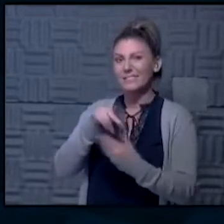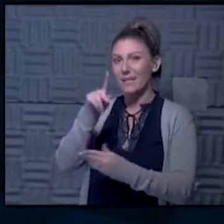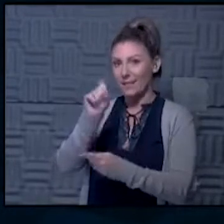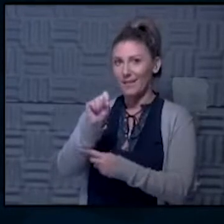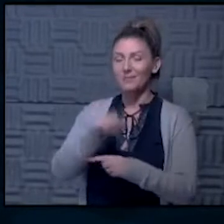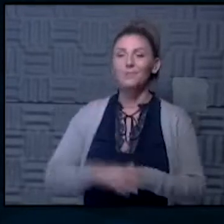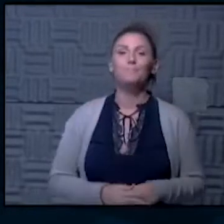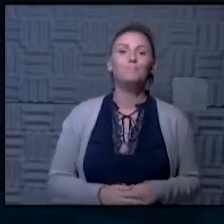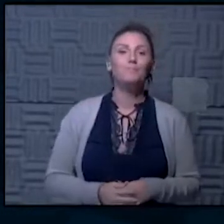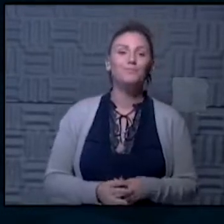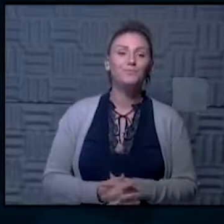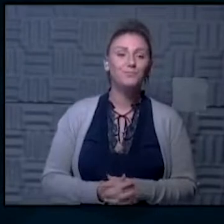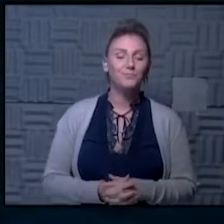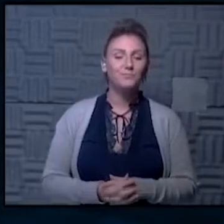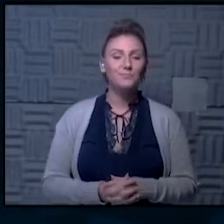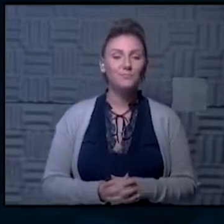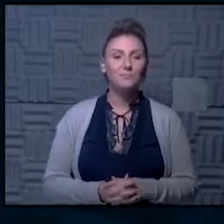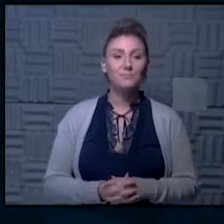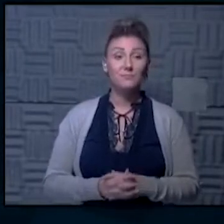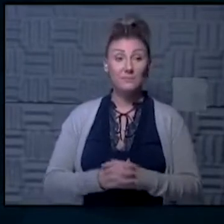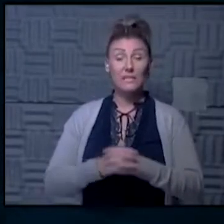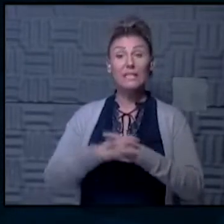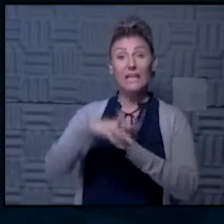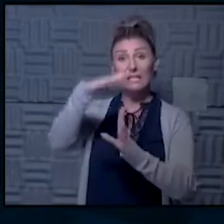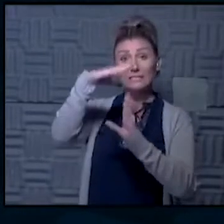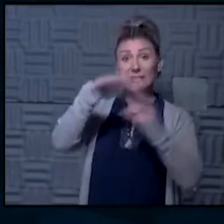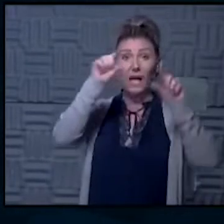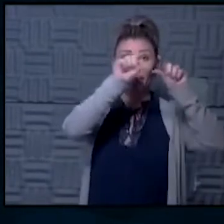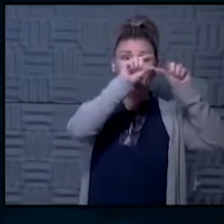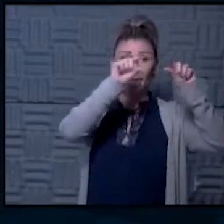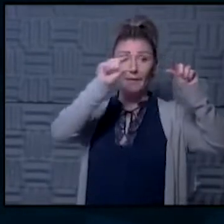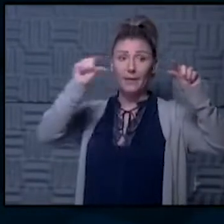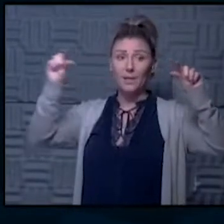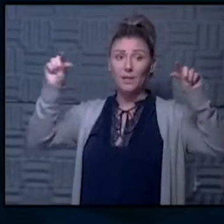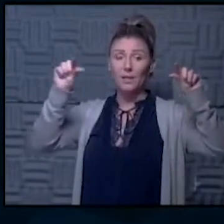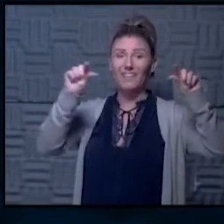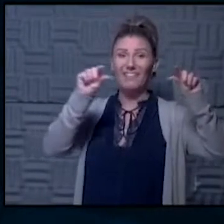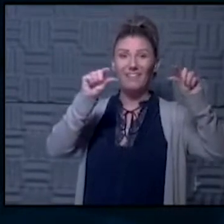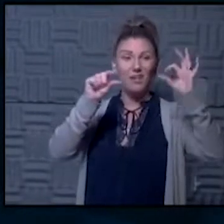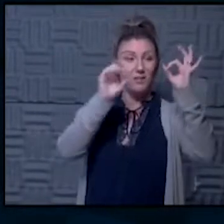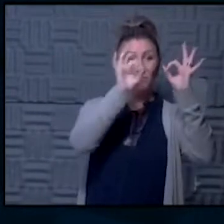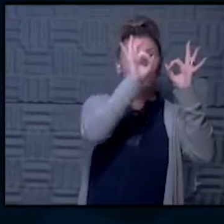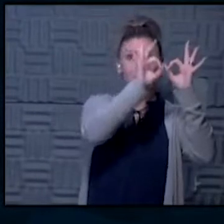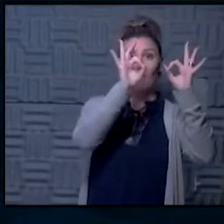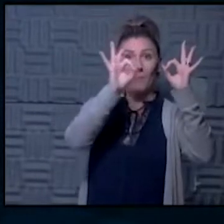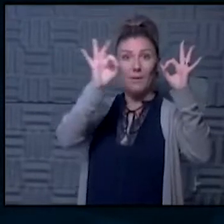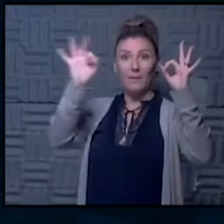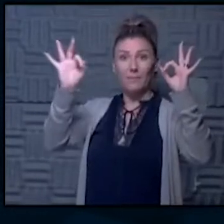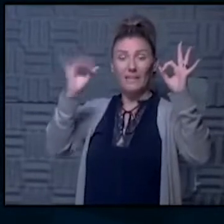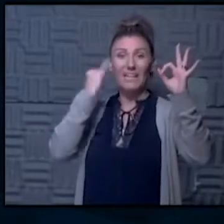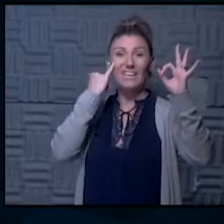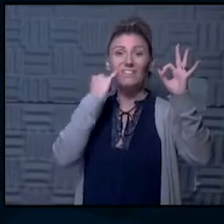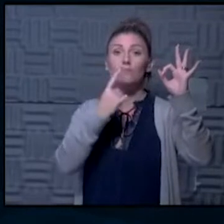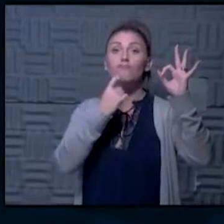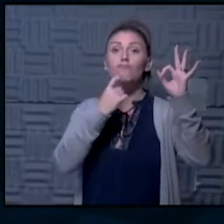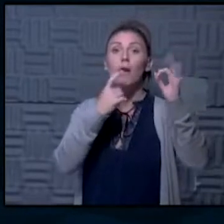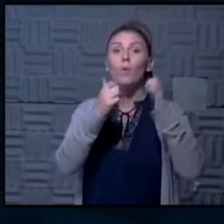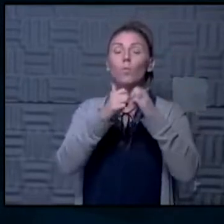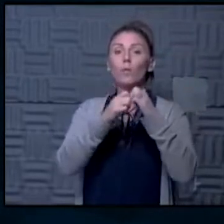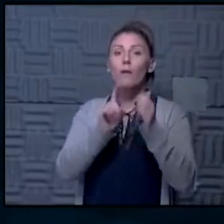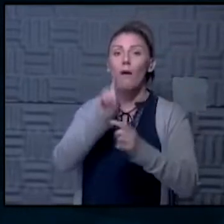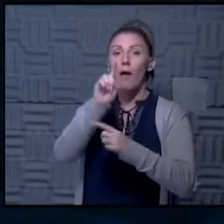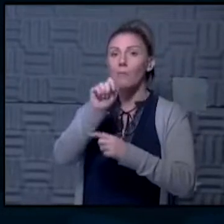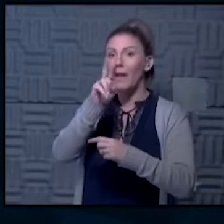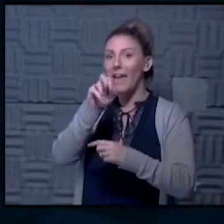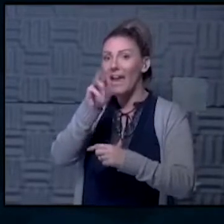And so the top line here, if the dot is red with an up arrow. That means in the